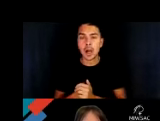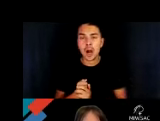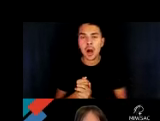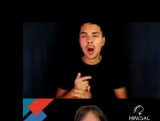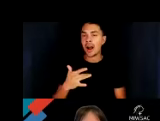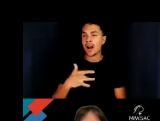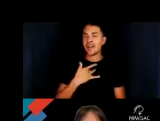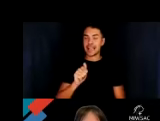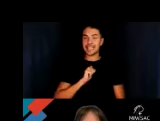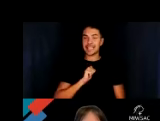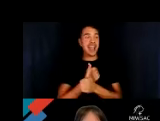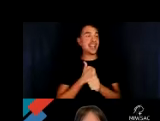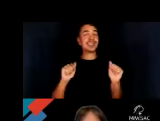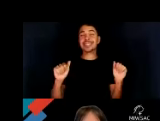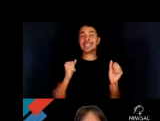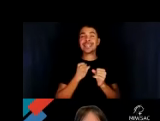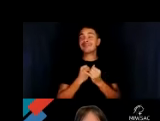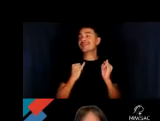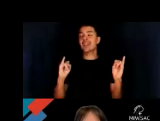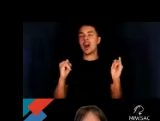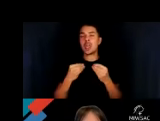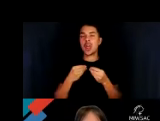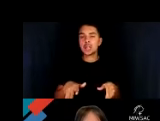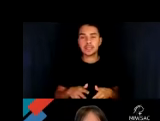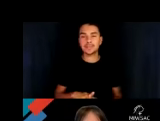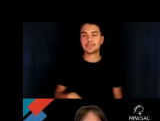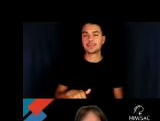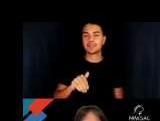feeling loss of self-agency, shame, depression, suicidal.